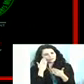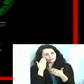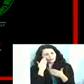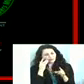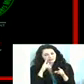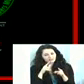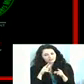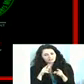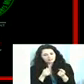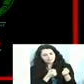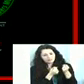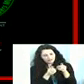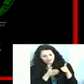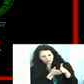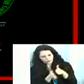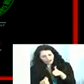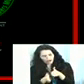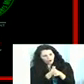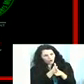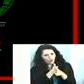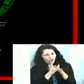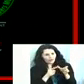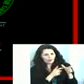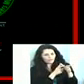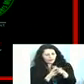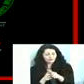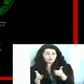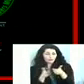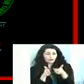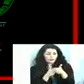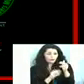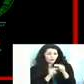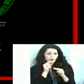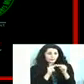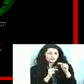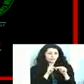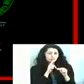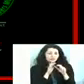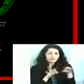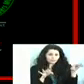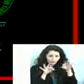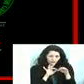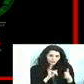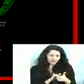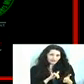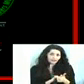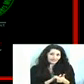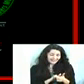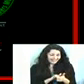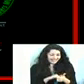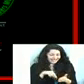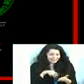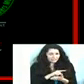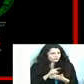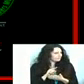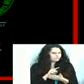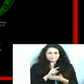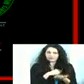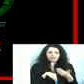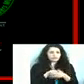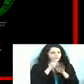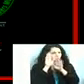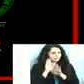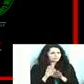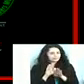the marathon goes pretty close to our building. So it really is important that you take this week, not next Sunday,